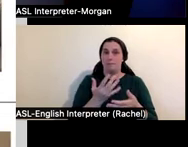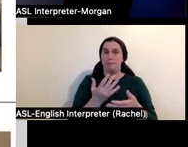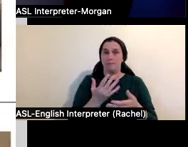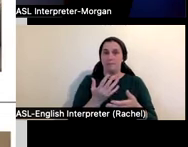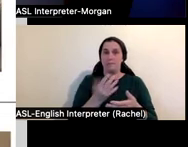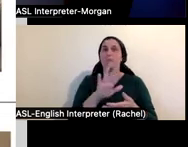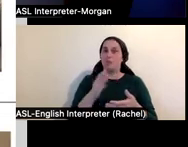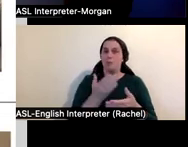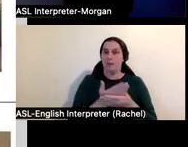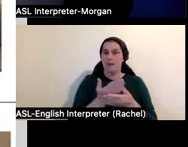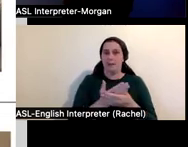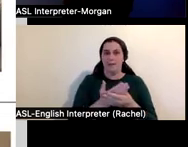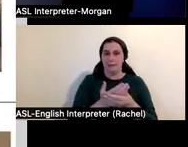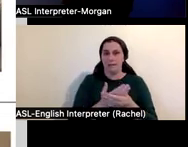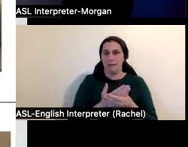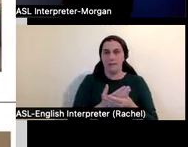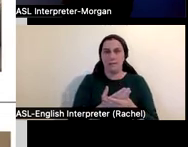packet.